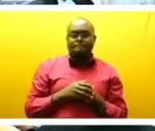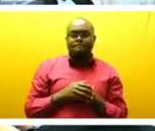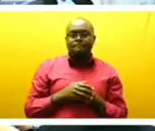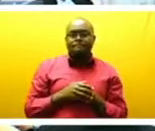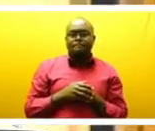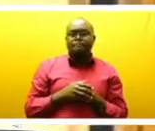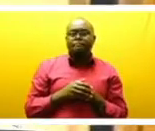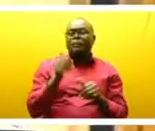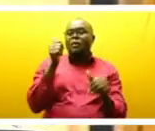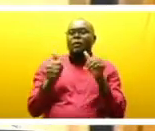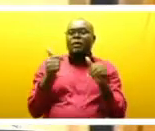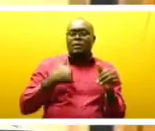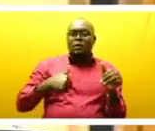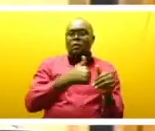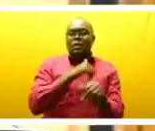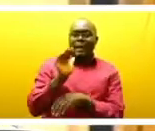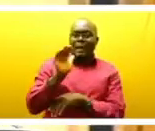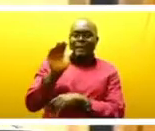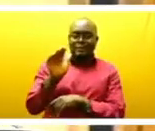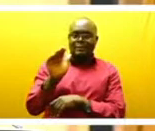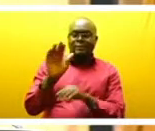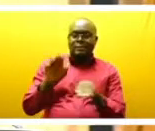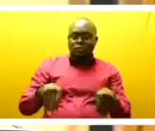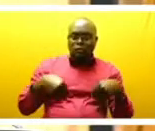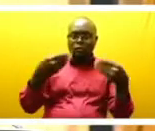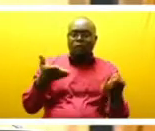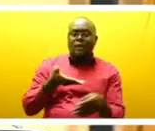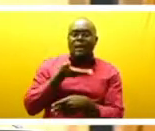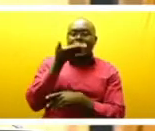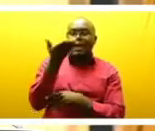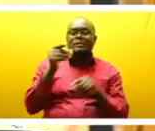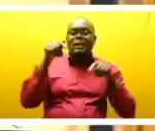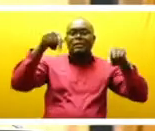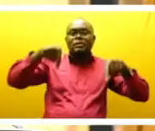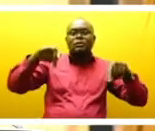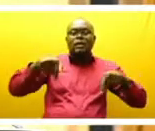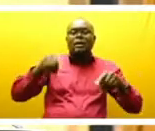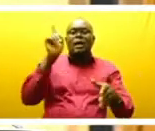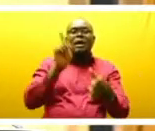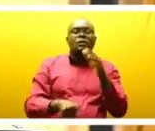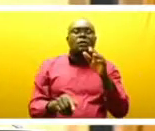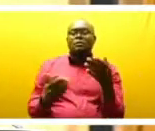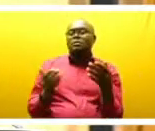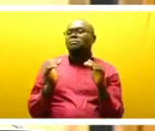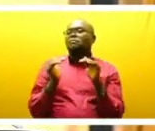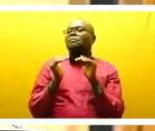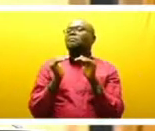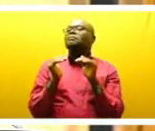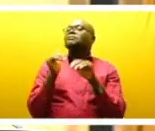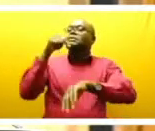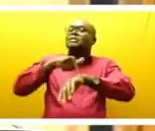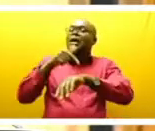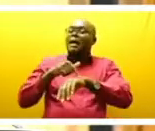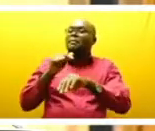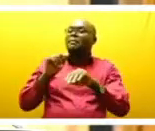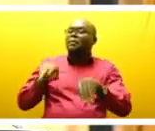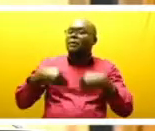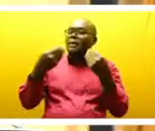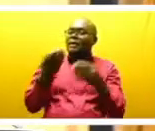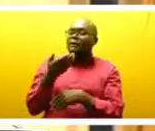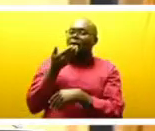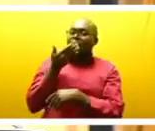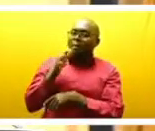on which we were requested to provide answers today. At what stage will we be able to do that?